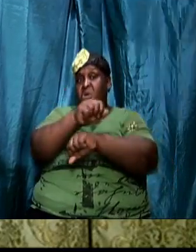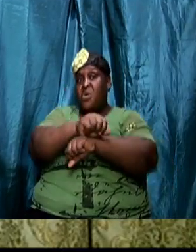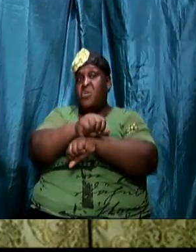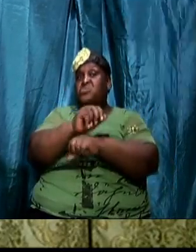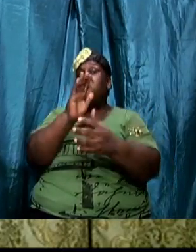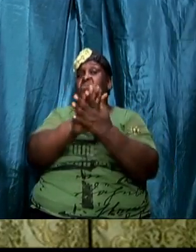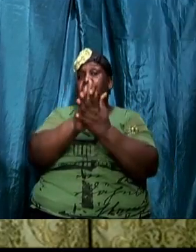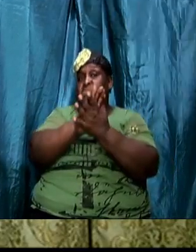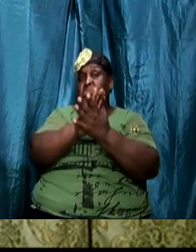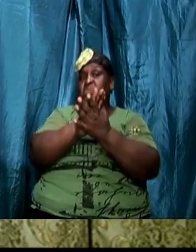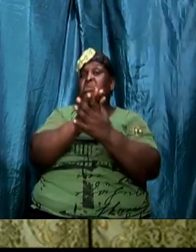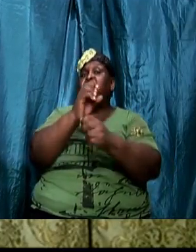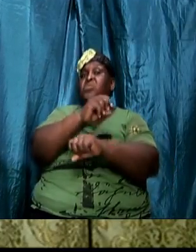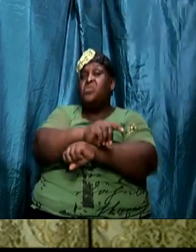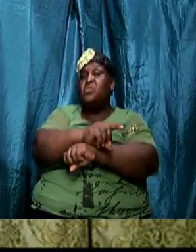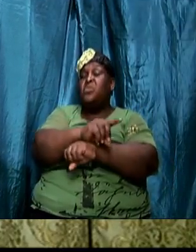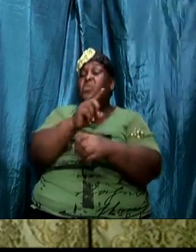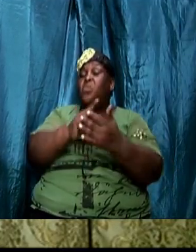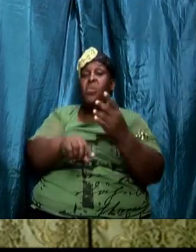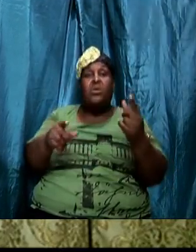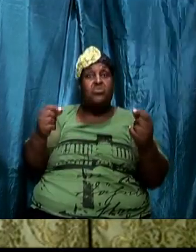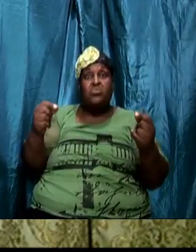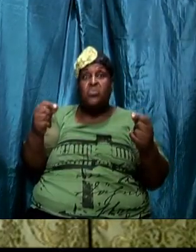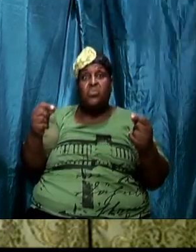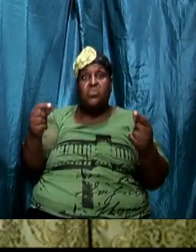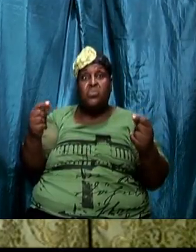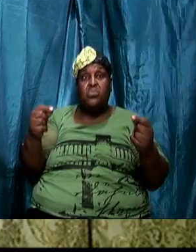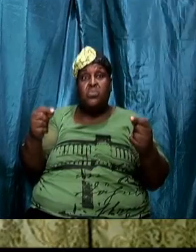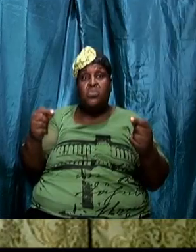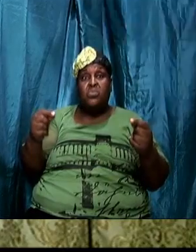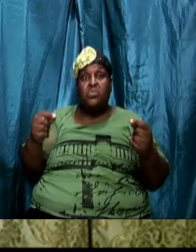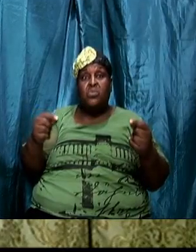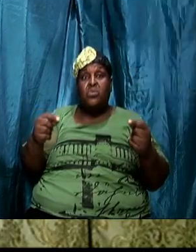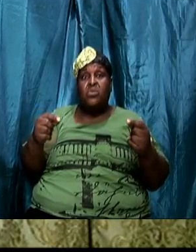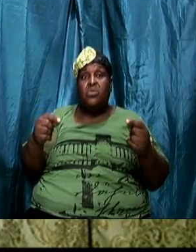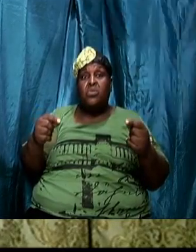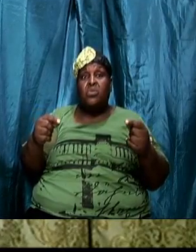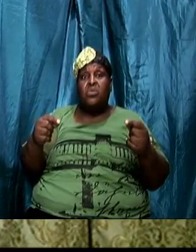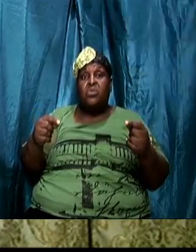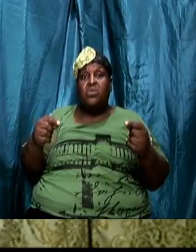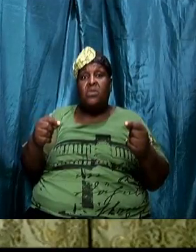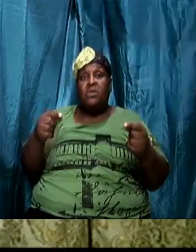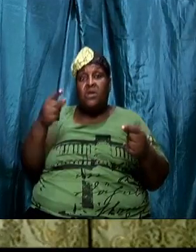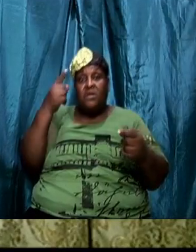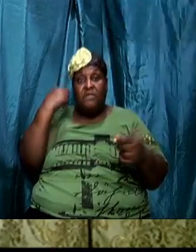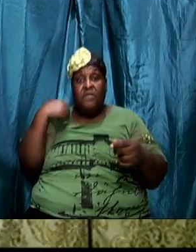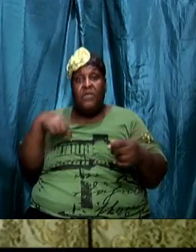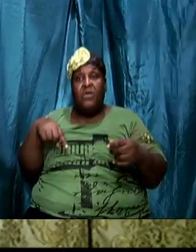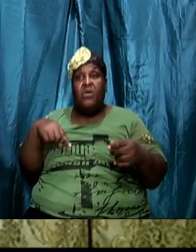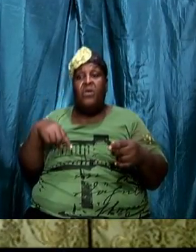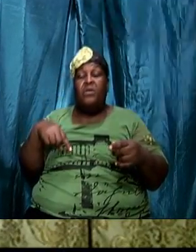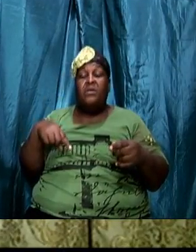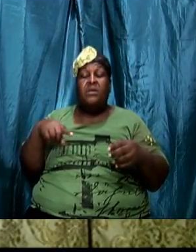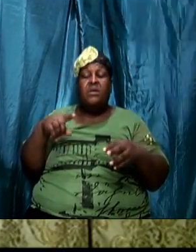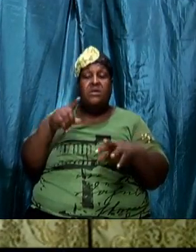What do we do with the rest of our lives? Because our Christianity is not judged when we are at